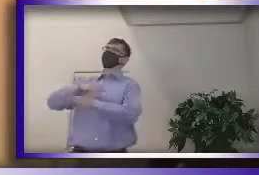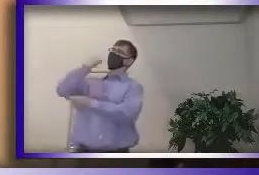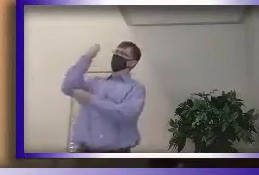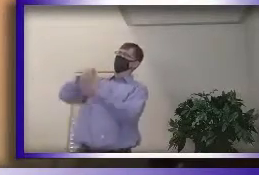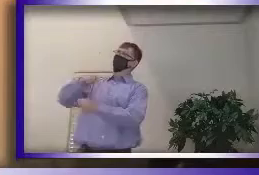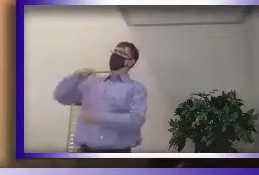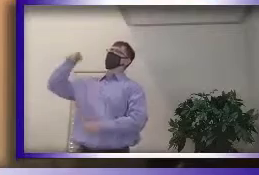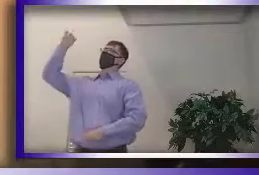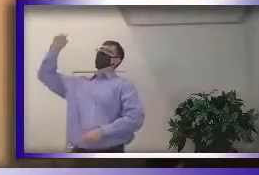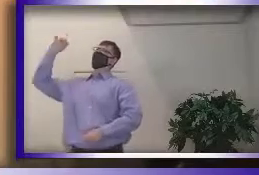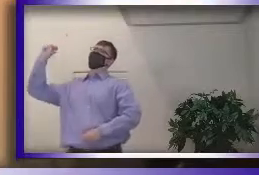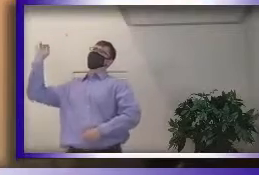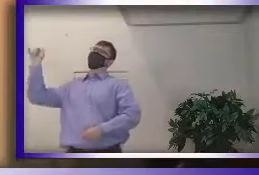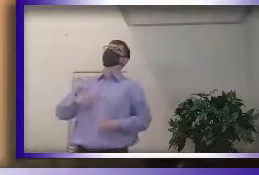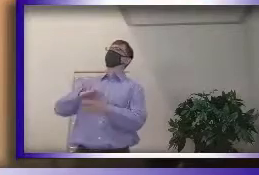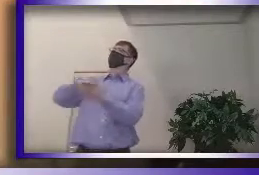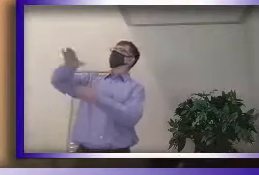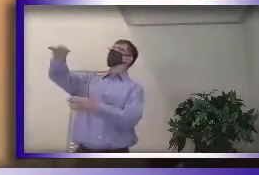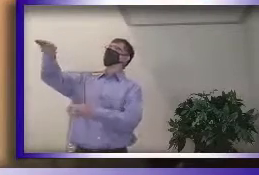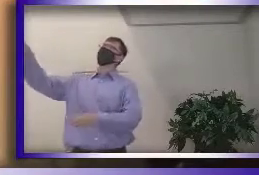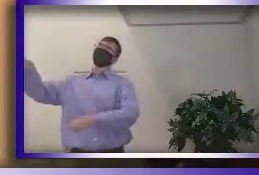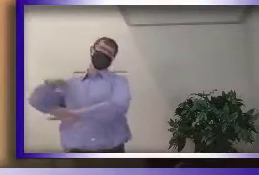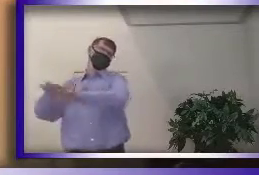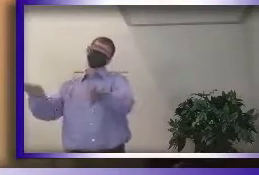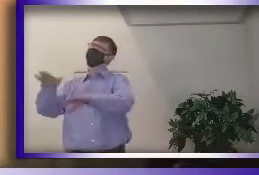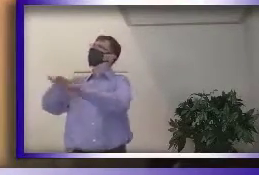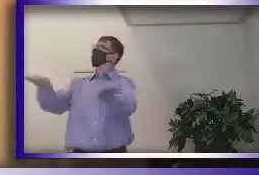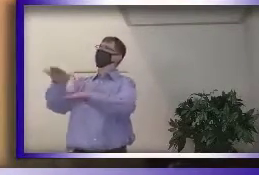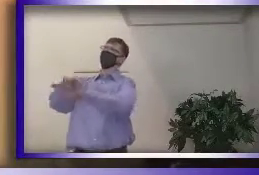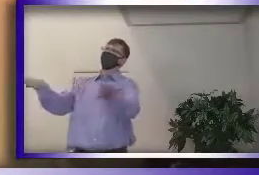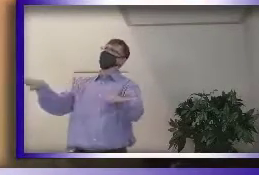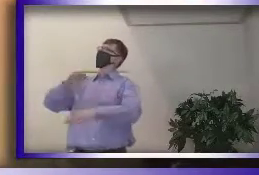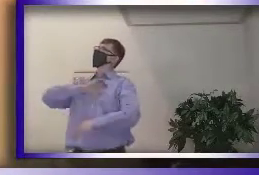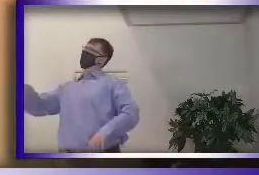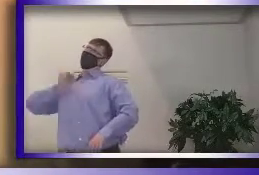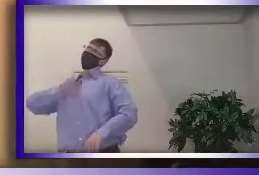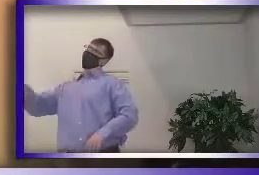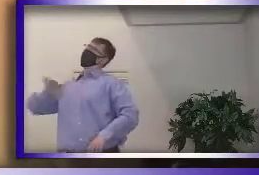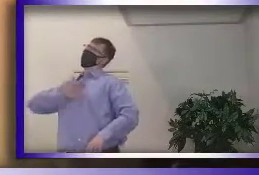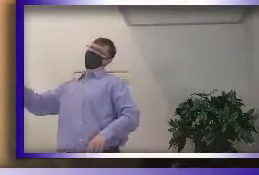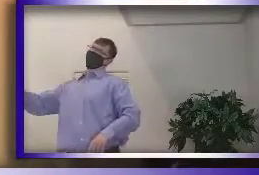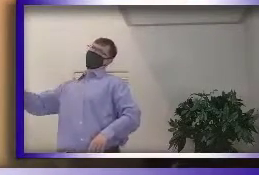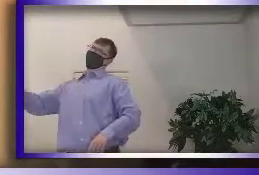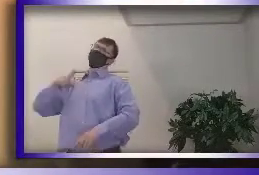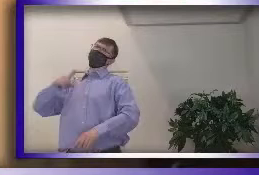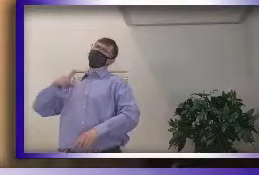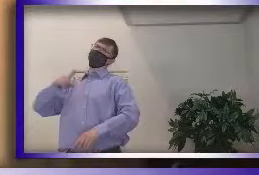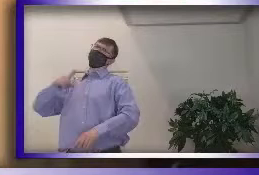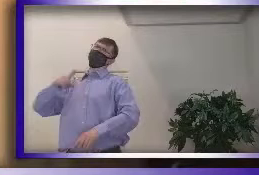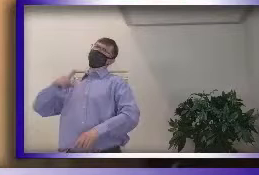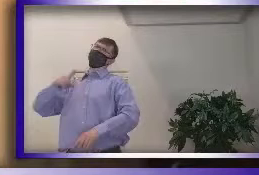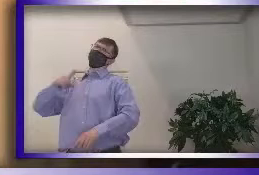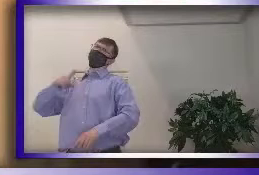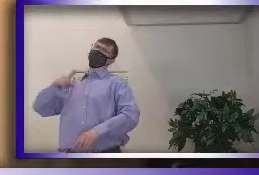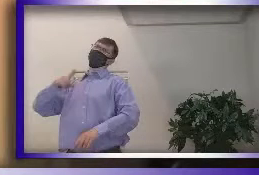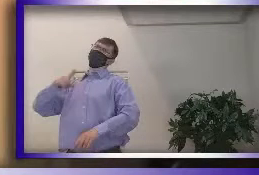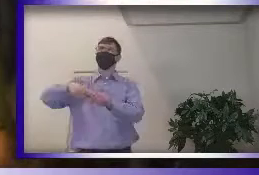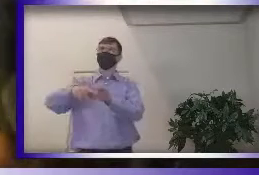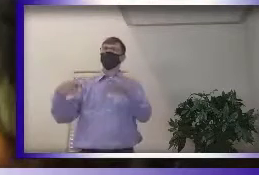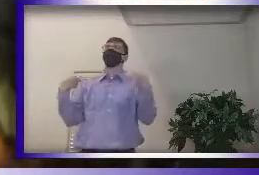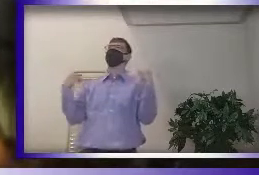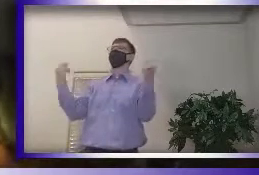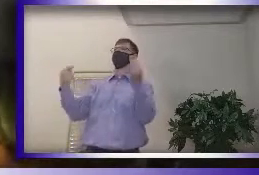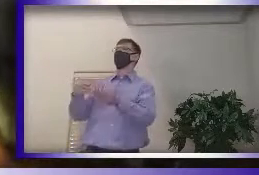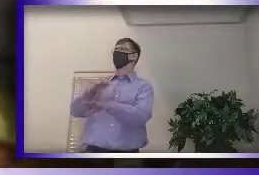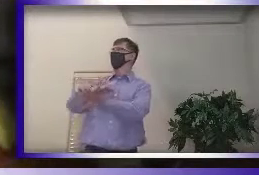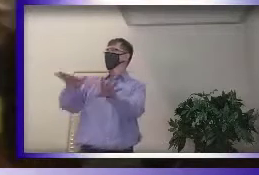can't, all sorts of negative stuff. And so, part of my divorce process was in